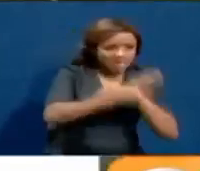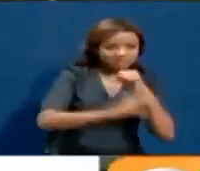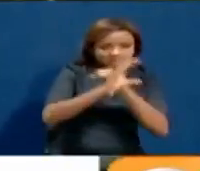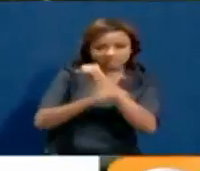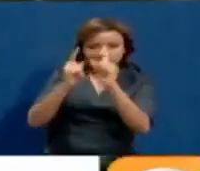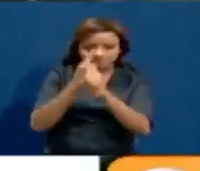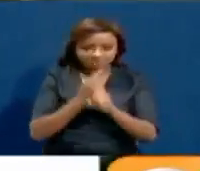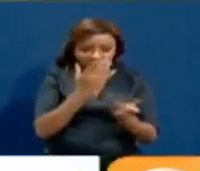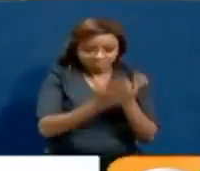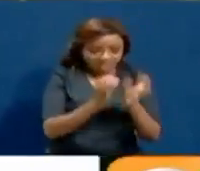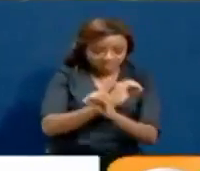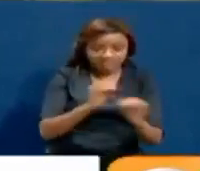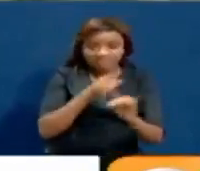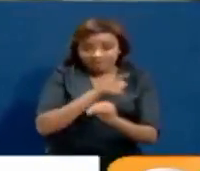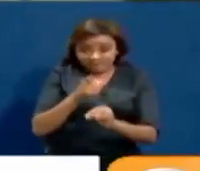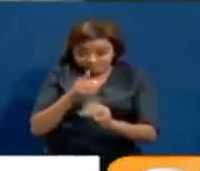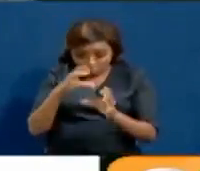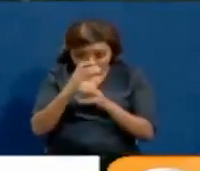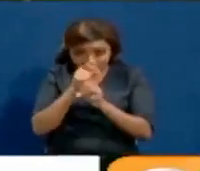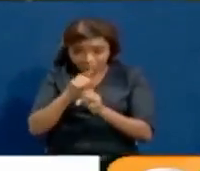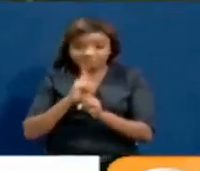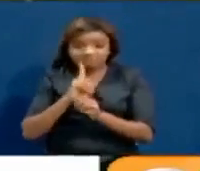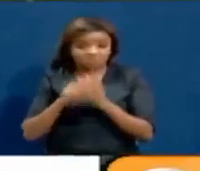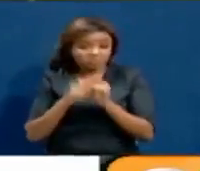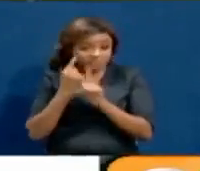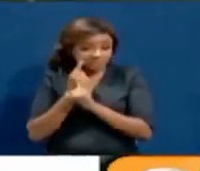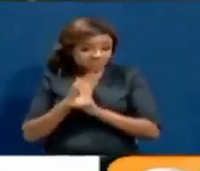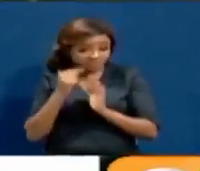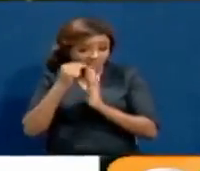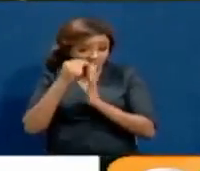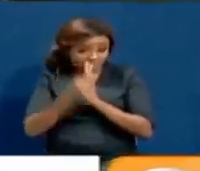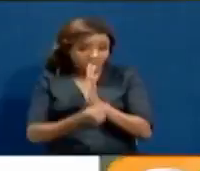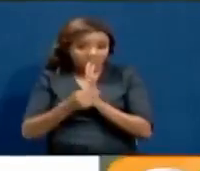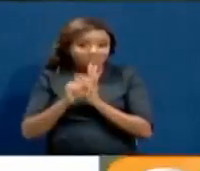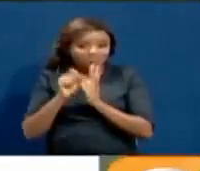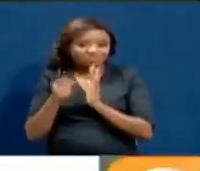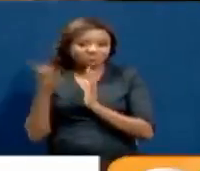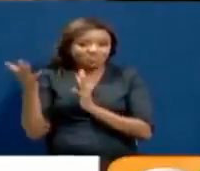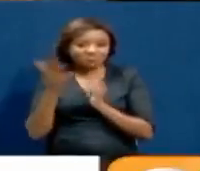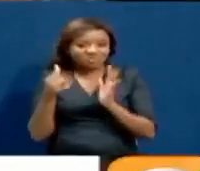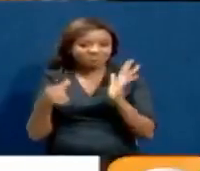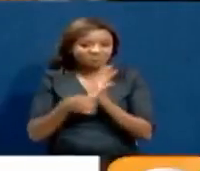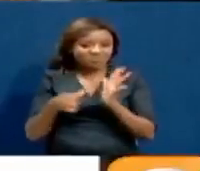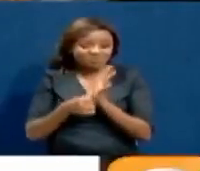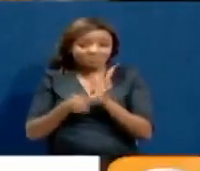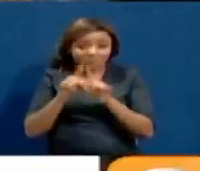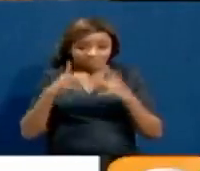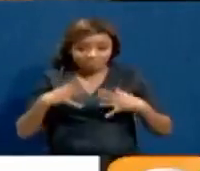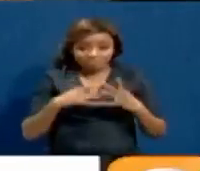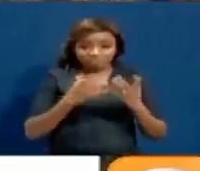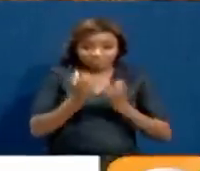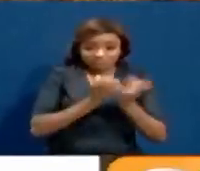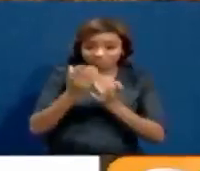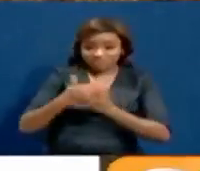the world, is warning that several factors could lead to violence on and around Election Day, and business owners in some of the